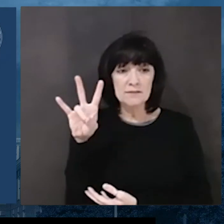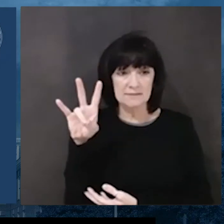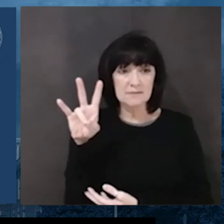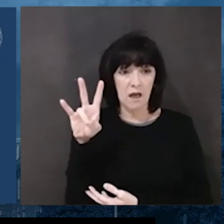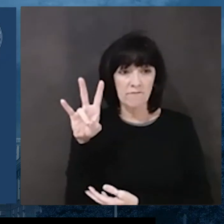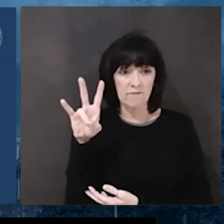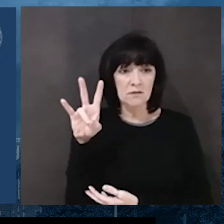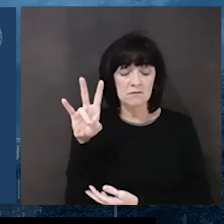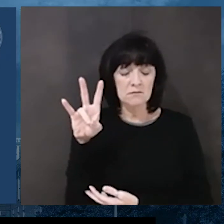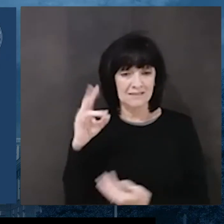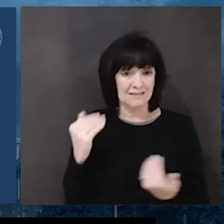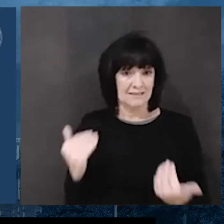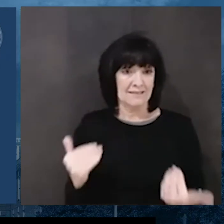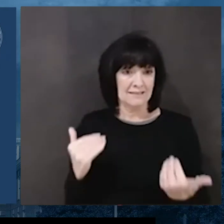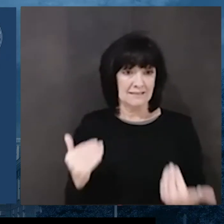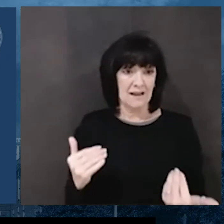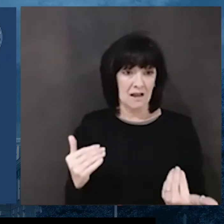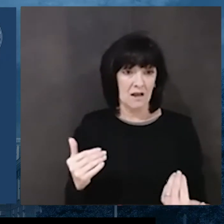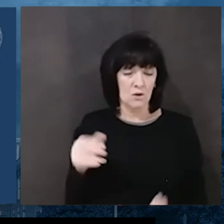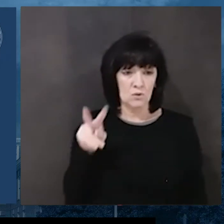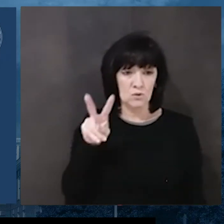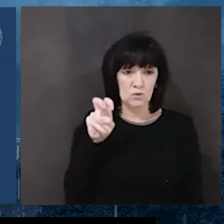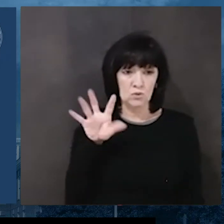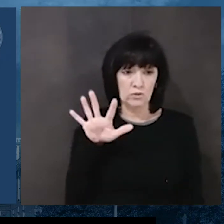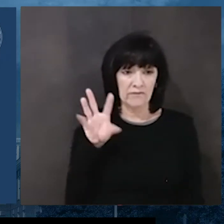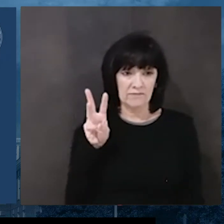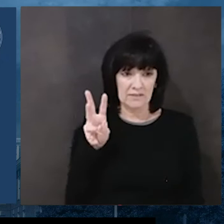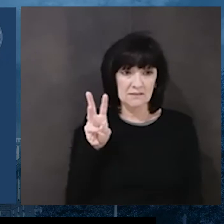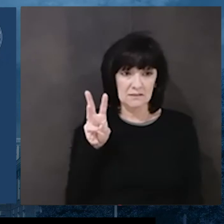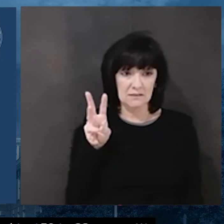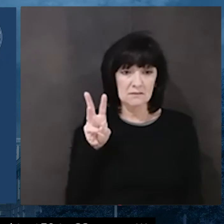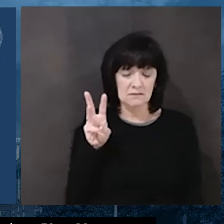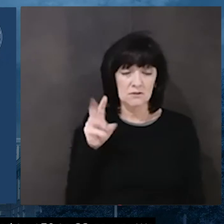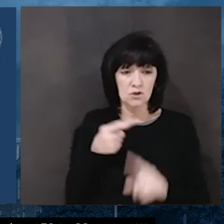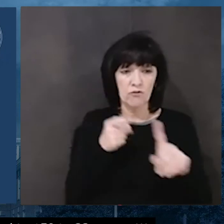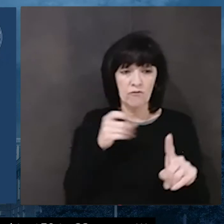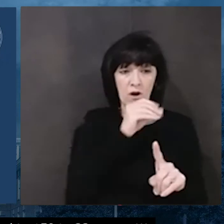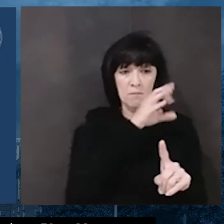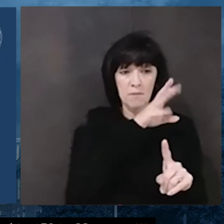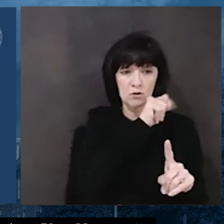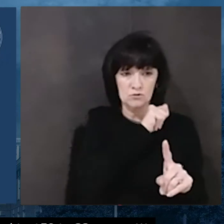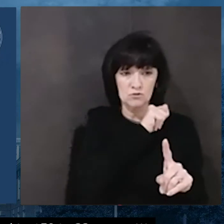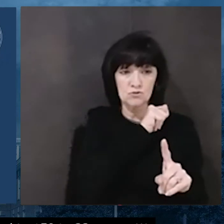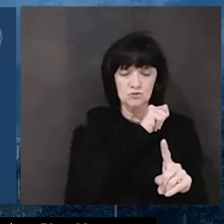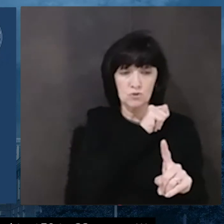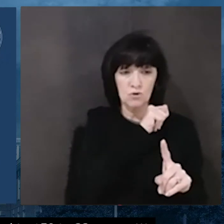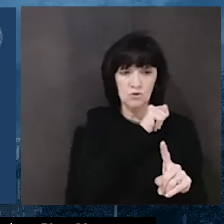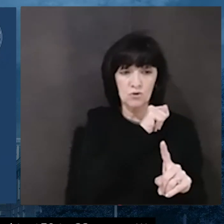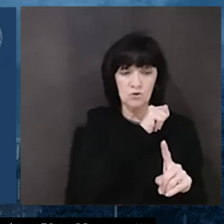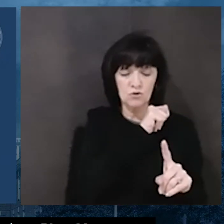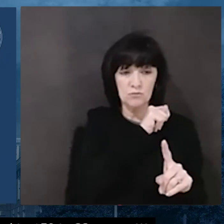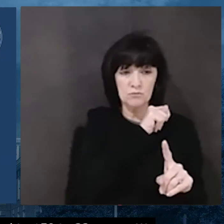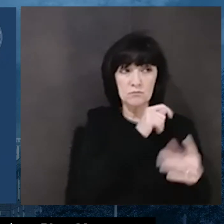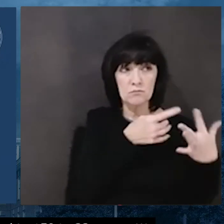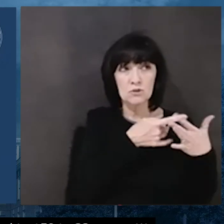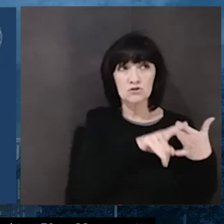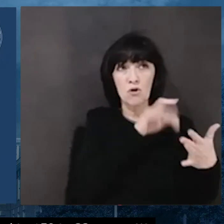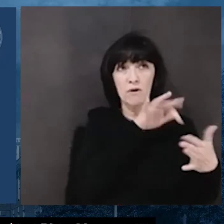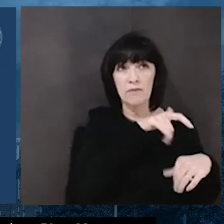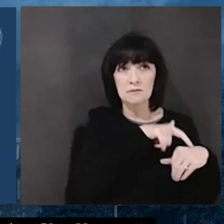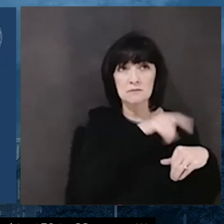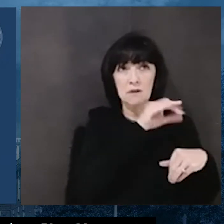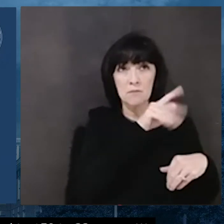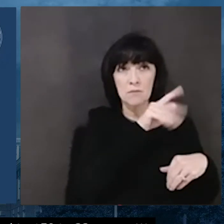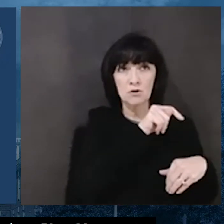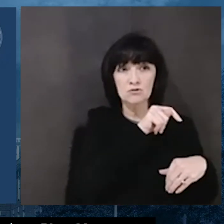now 256, and we've accelerated from October, kind of in the low 100s to